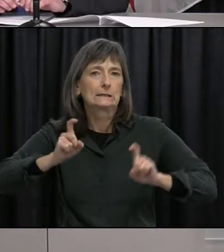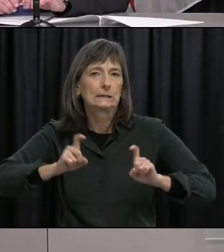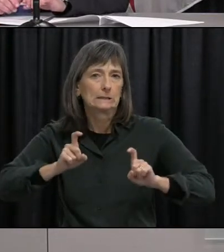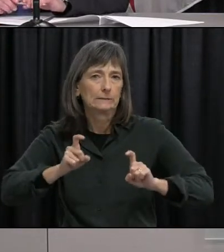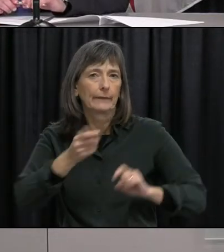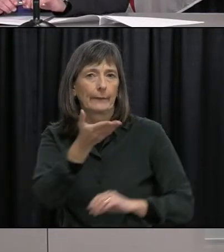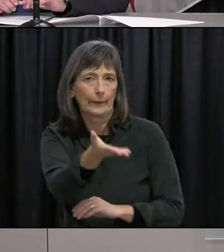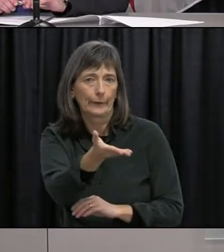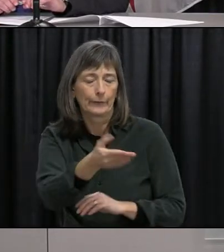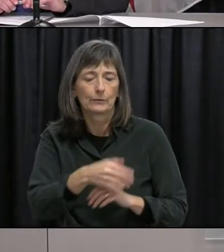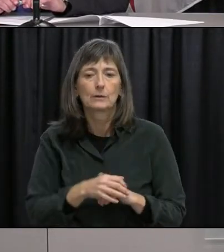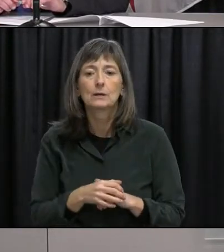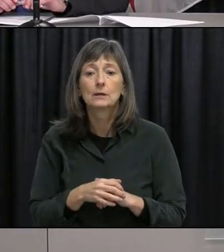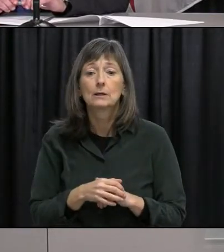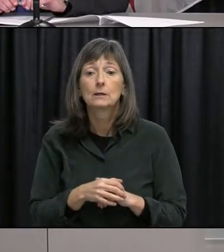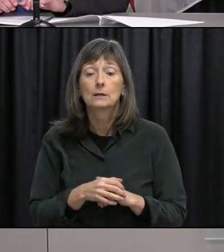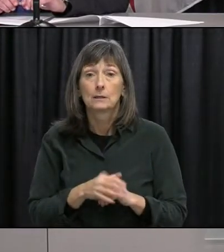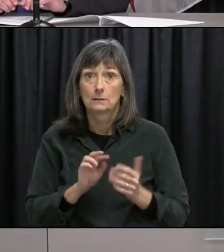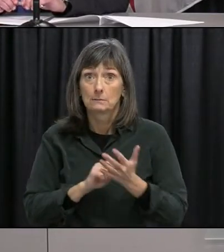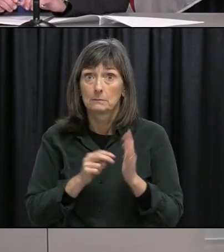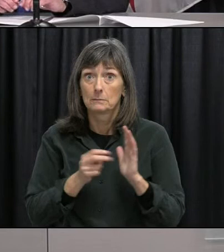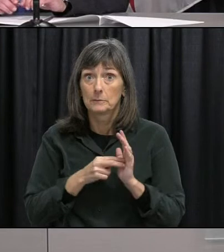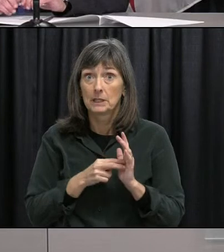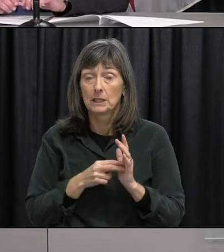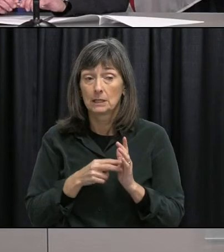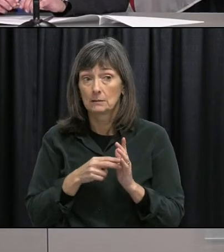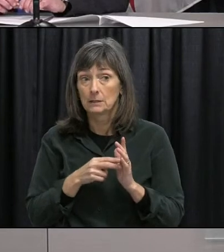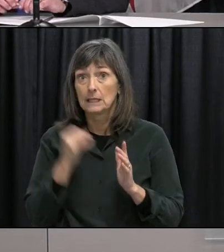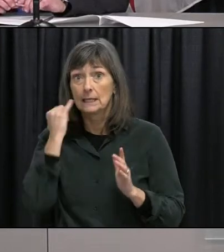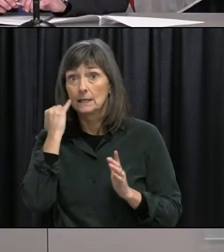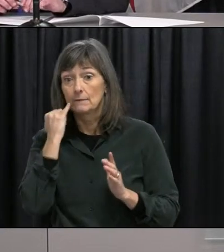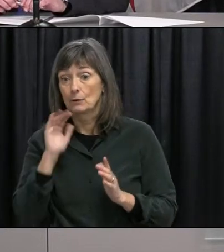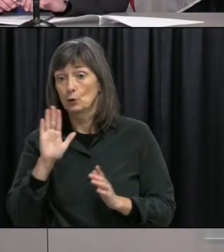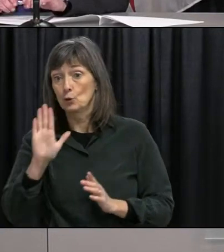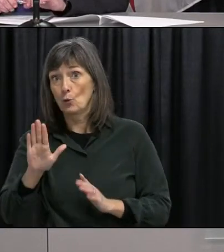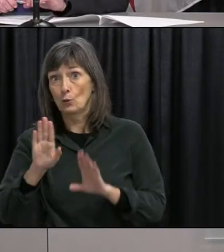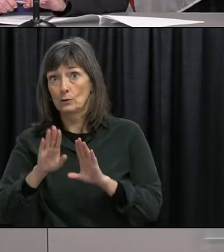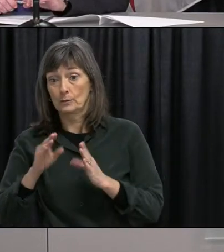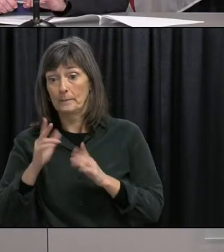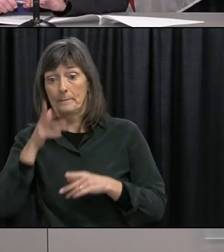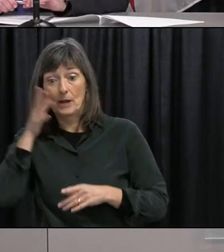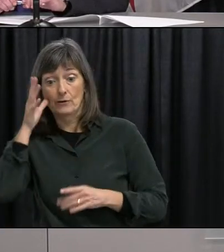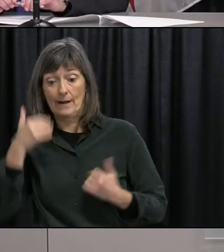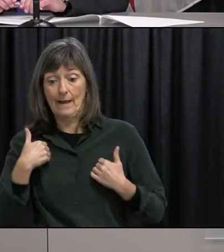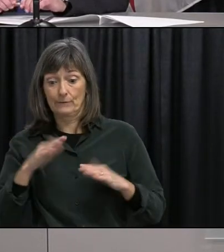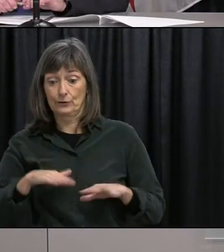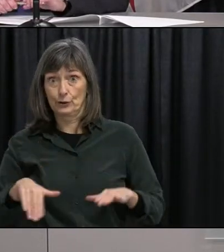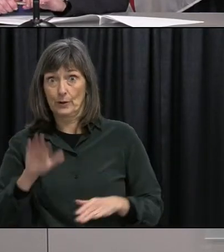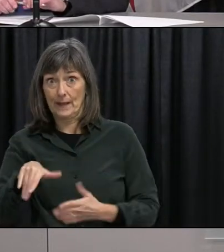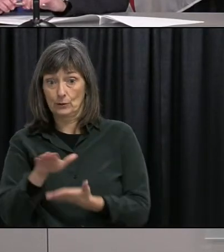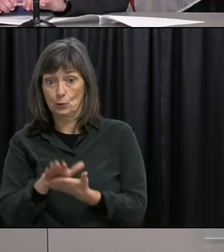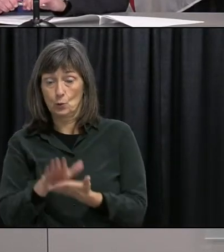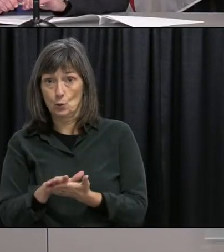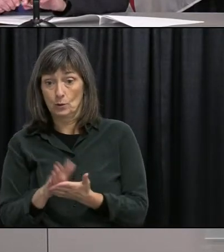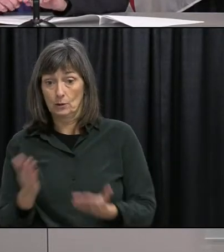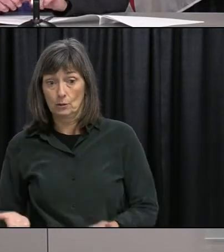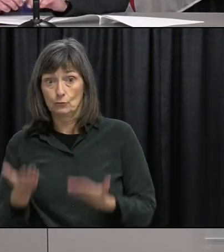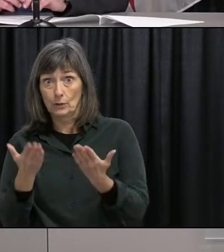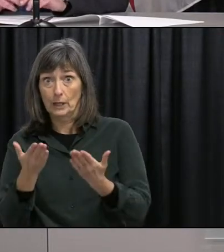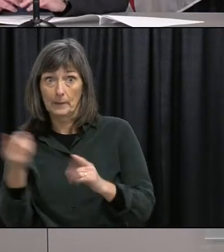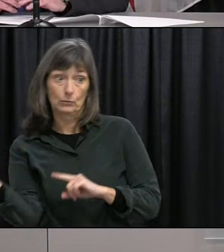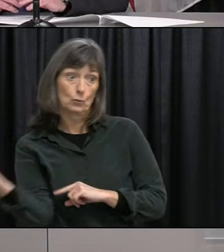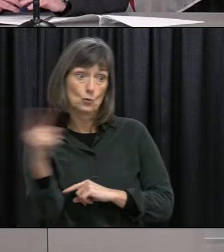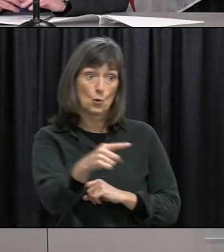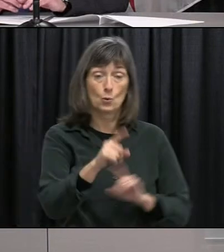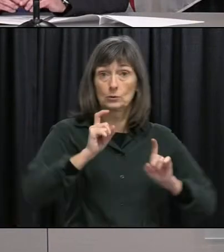to have these tests done out there if your child was a student at school? I'm sorry, Kellyanne, I missed your